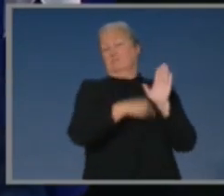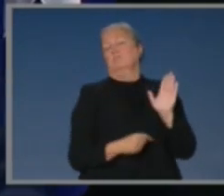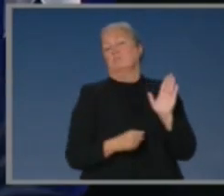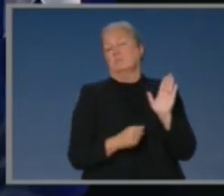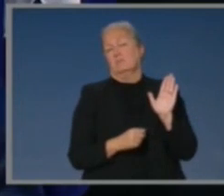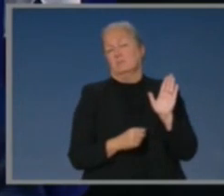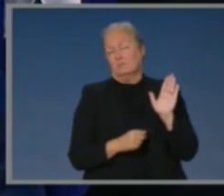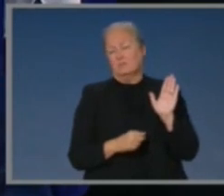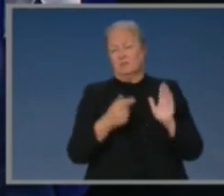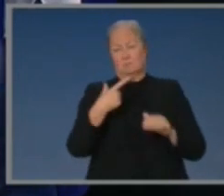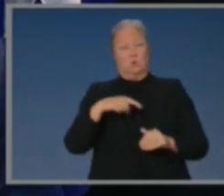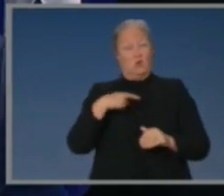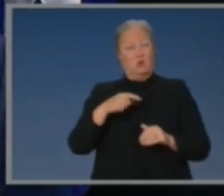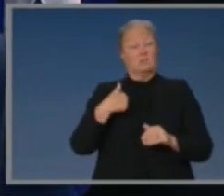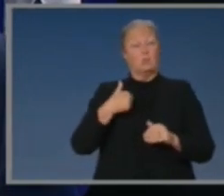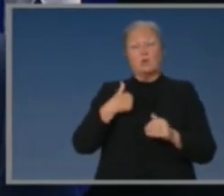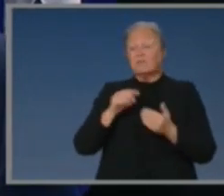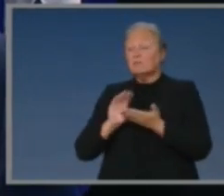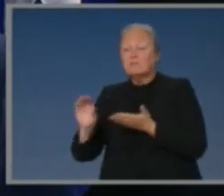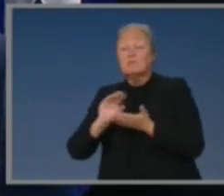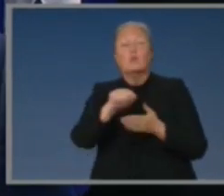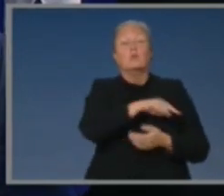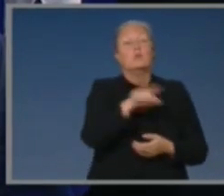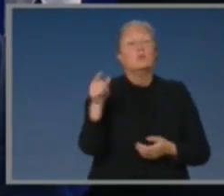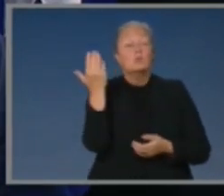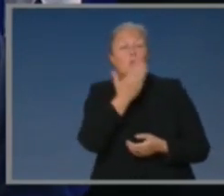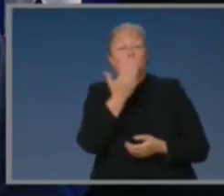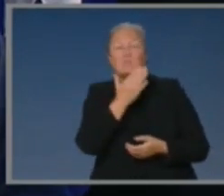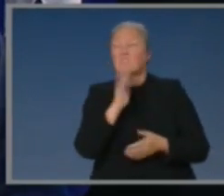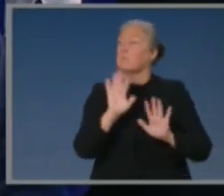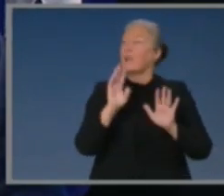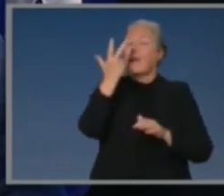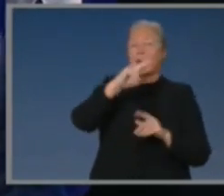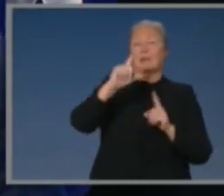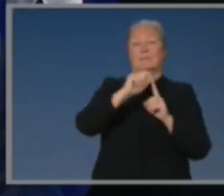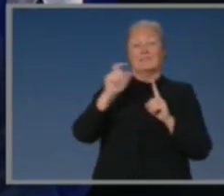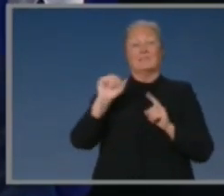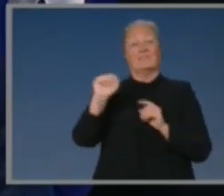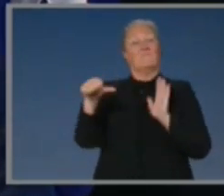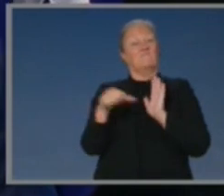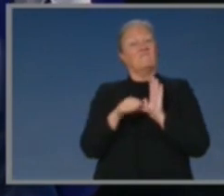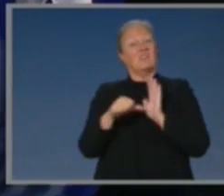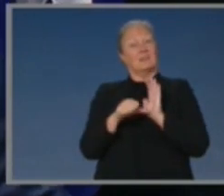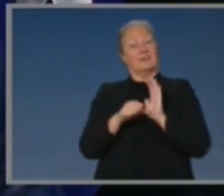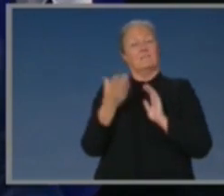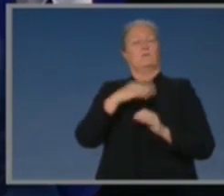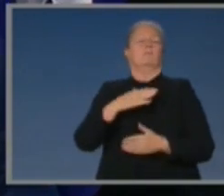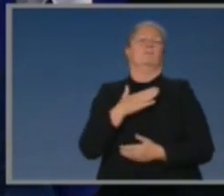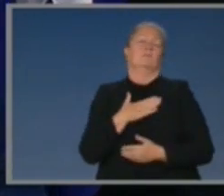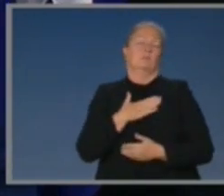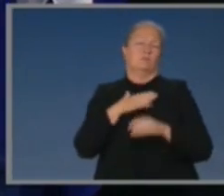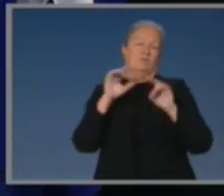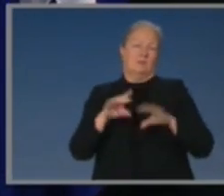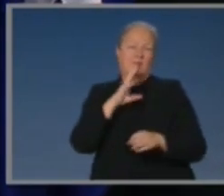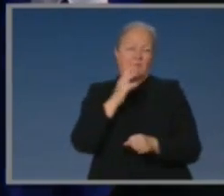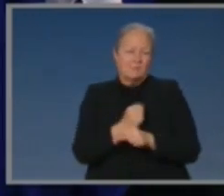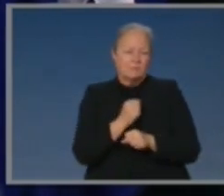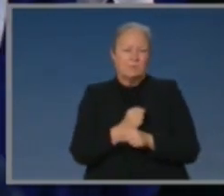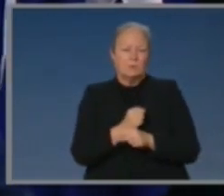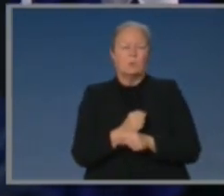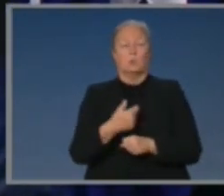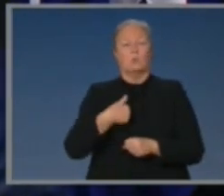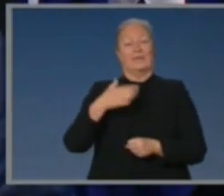we fund non-state schools to the extent of 80% of what they receive. So we have required a plan, regardless of what